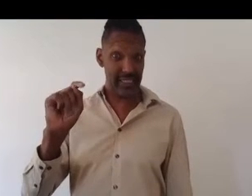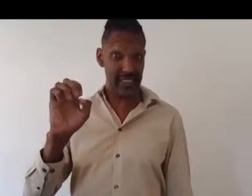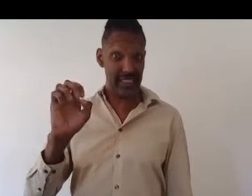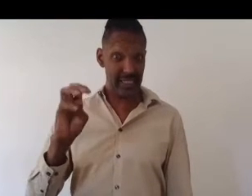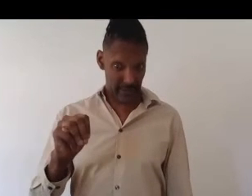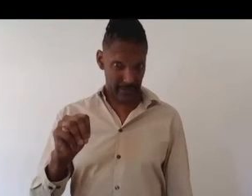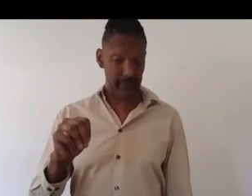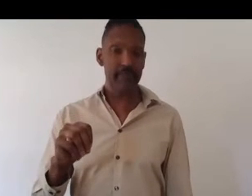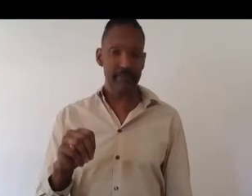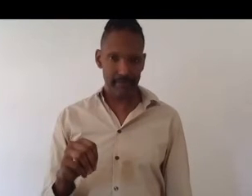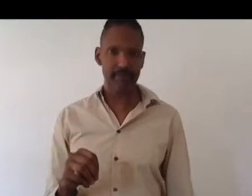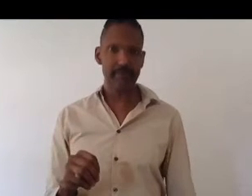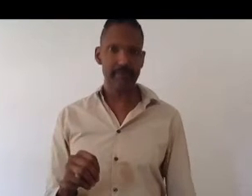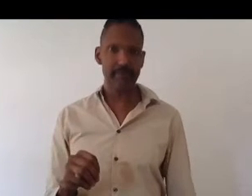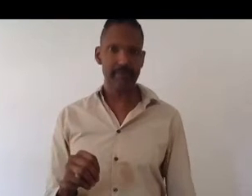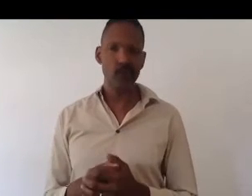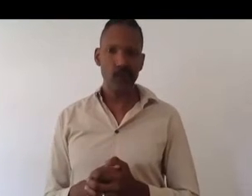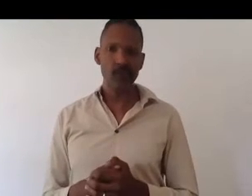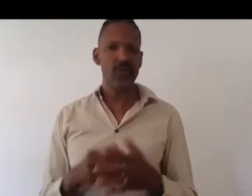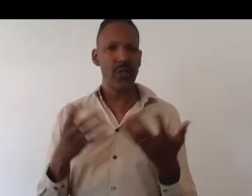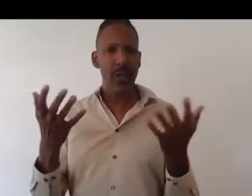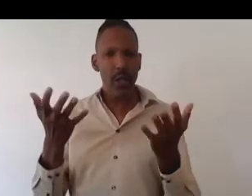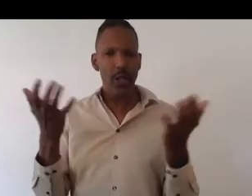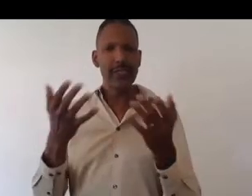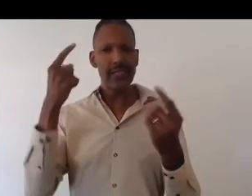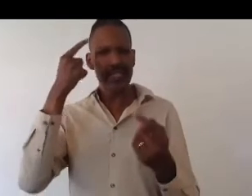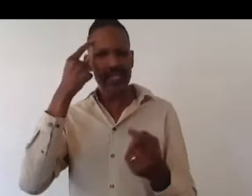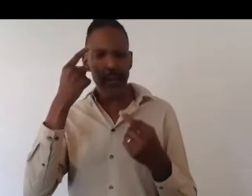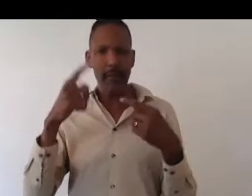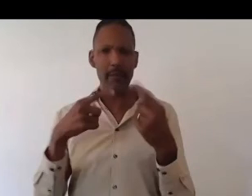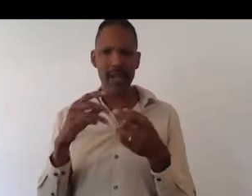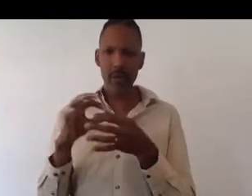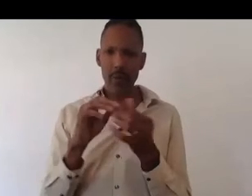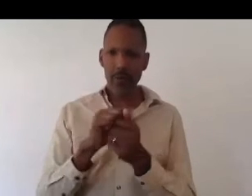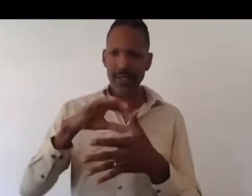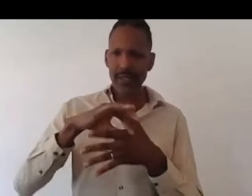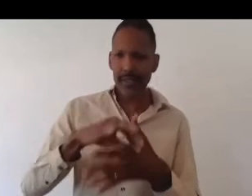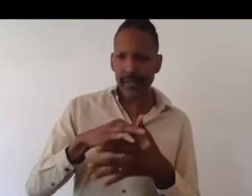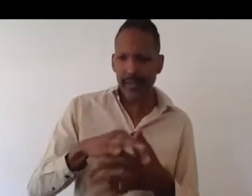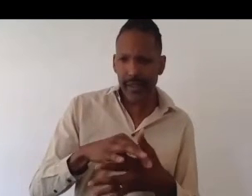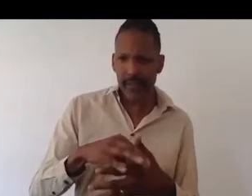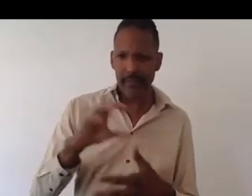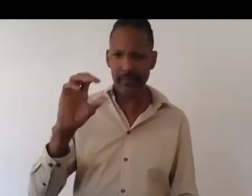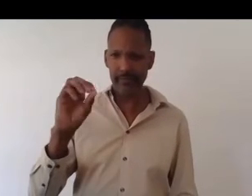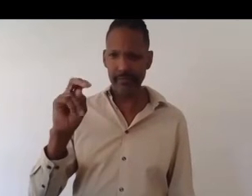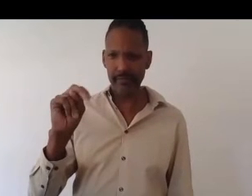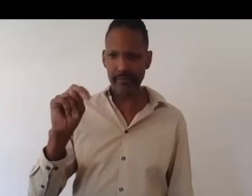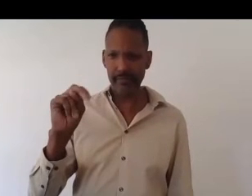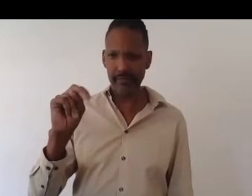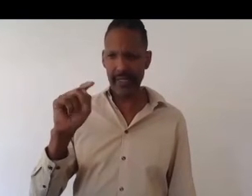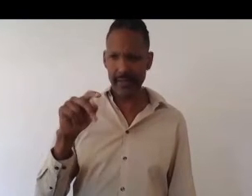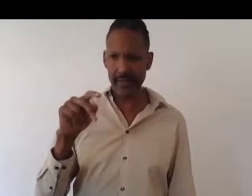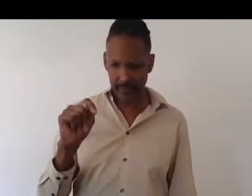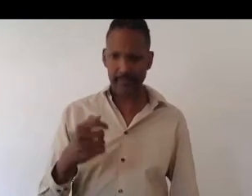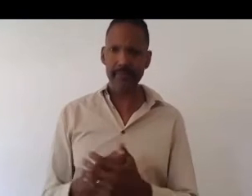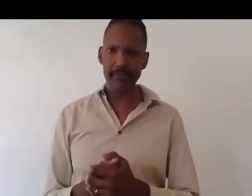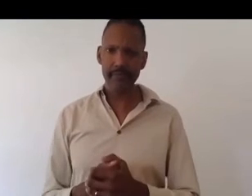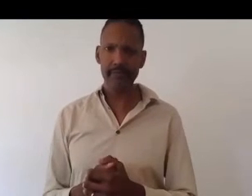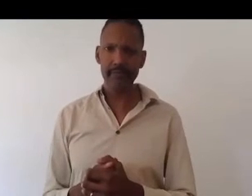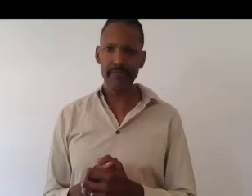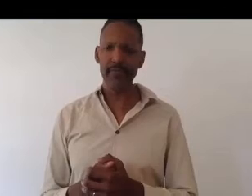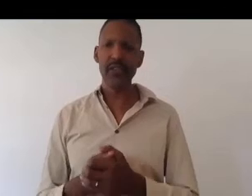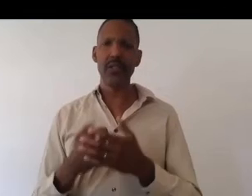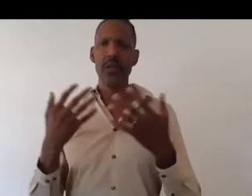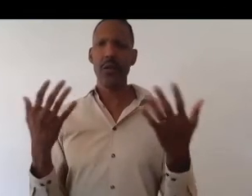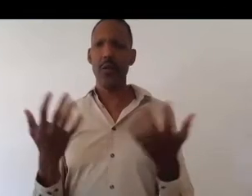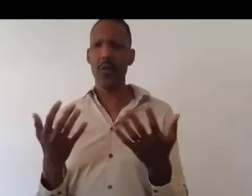about facts or content to learn, as well as practices or processes, things we